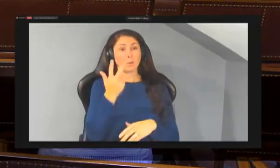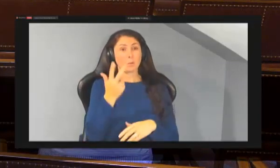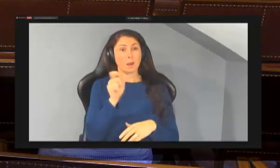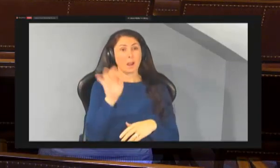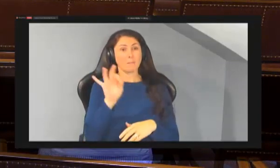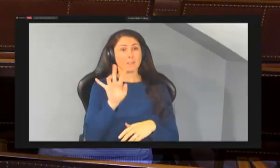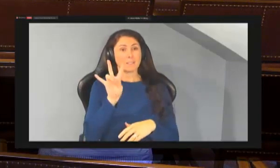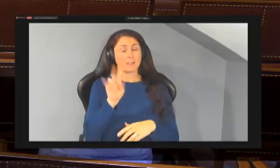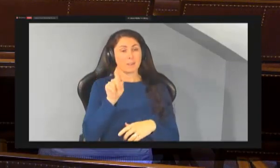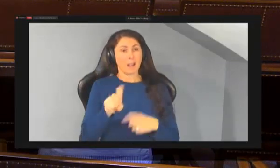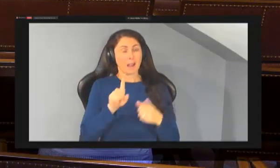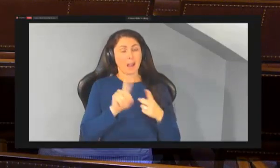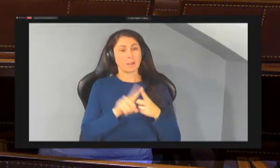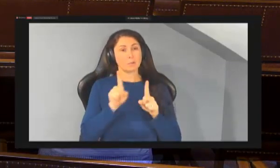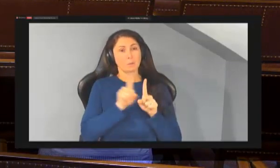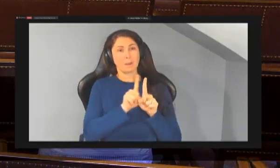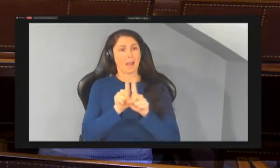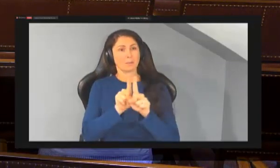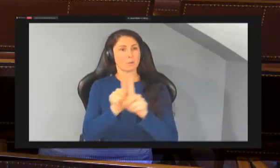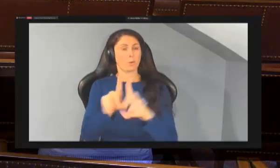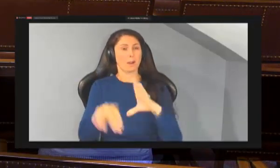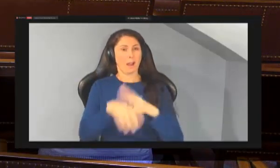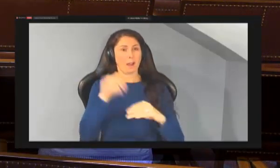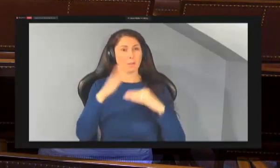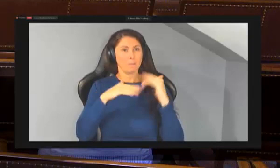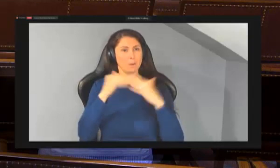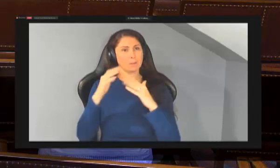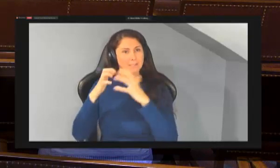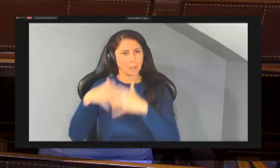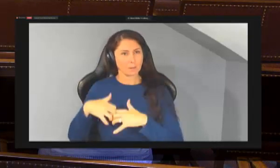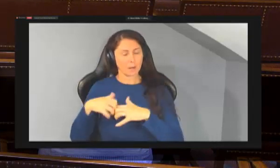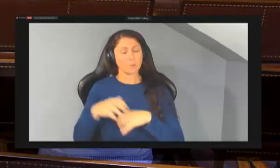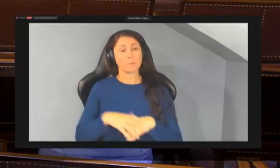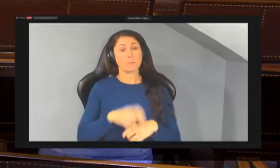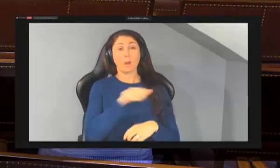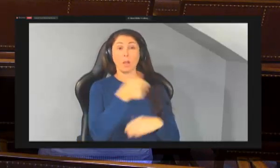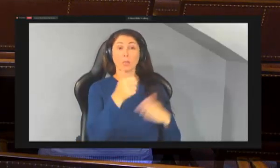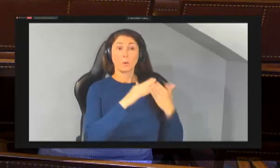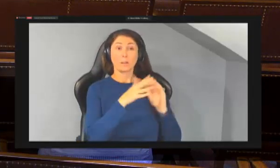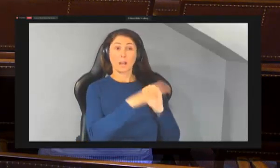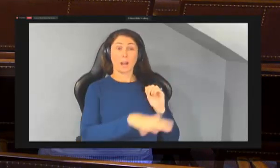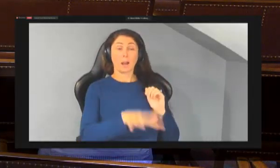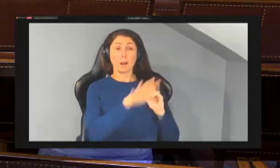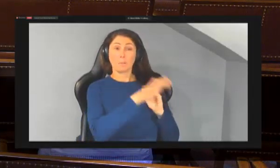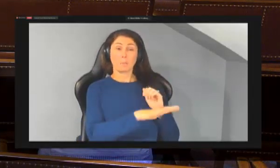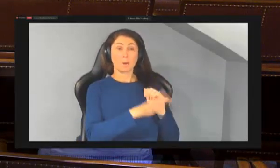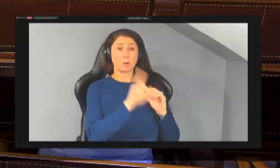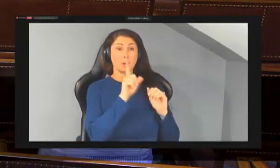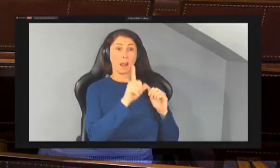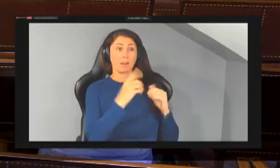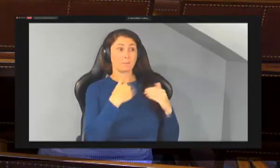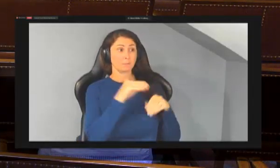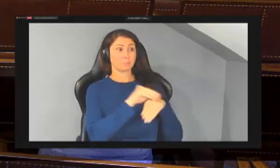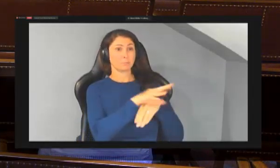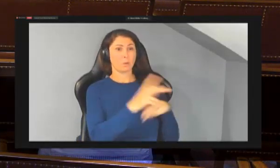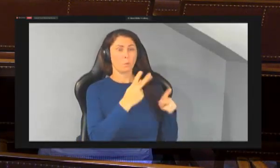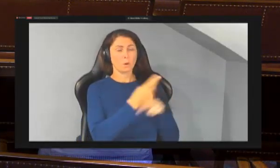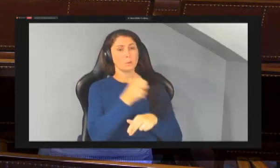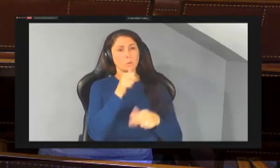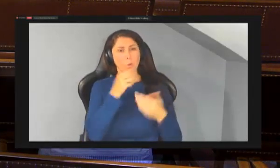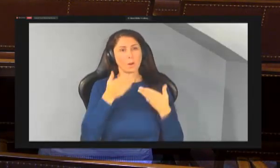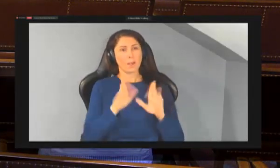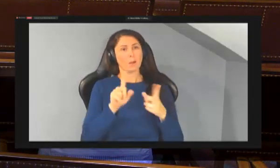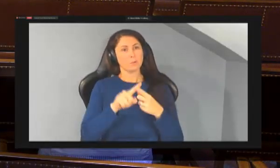three of the seven had to be escorted out of the building, tear it down. Other neighborhoods have been blighted with worse. Do not allow it to happen